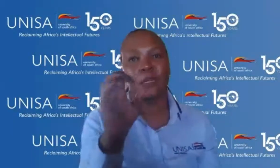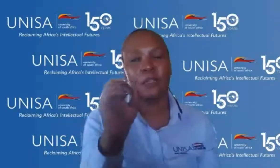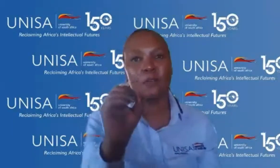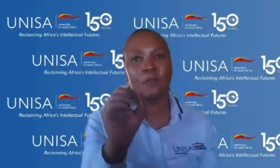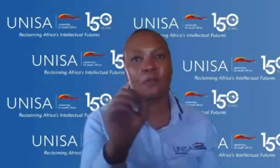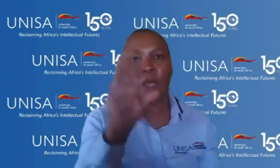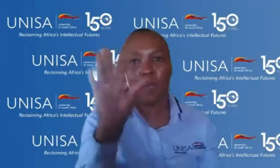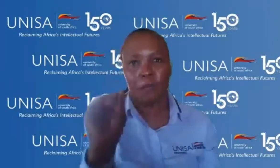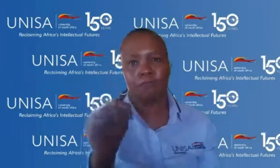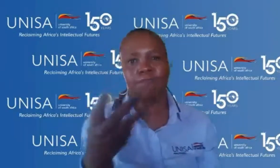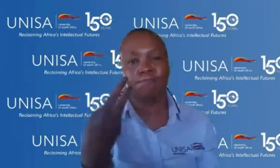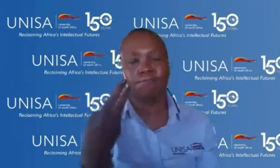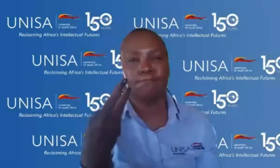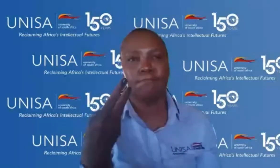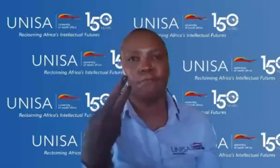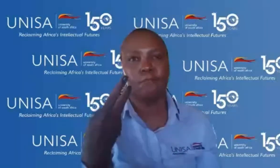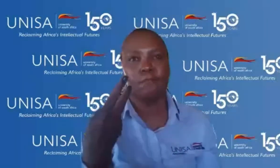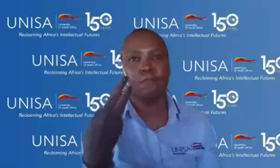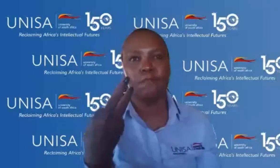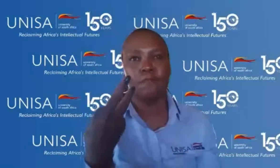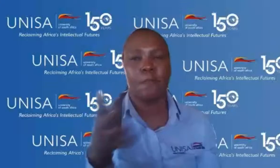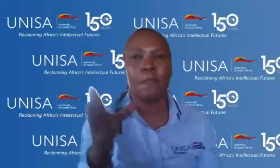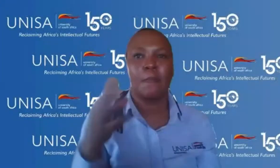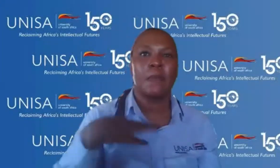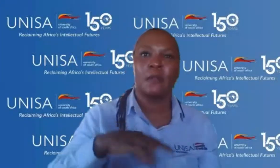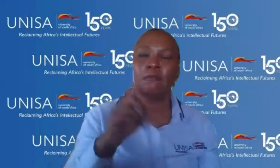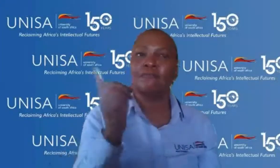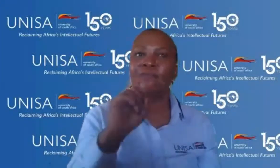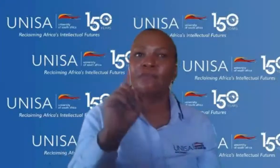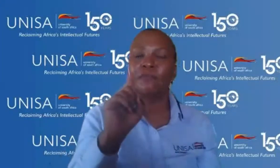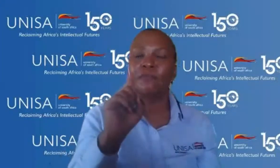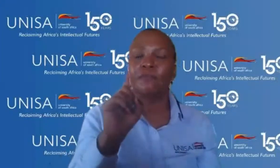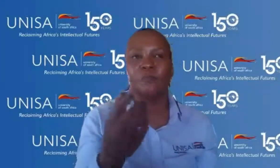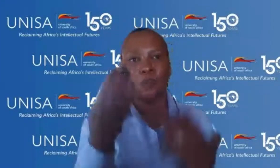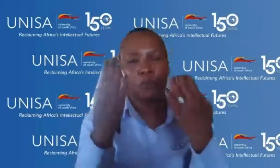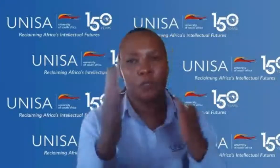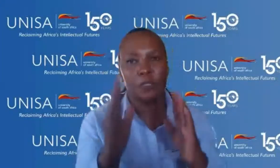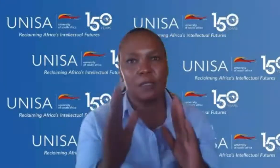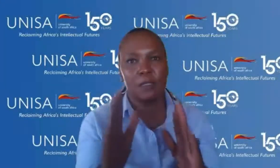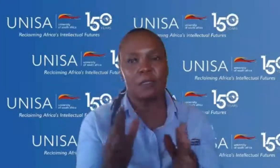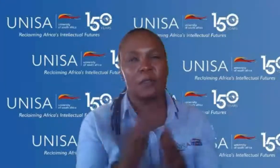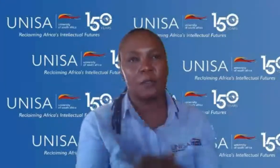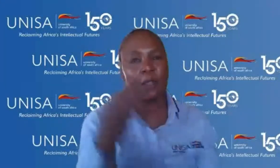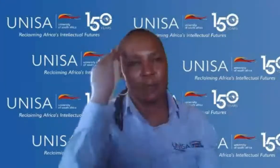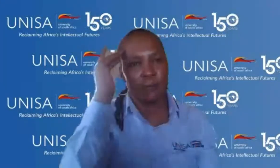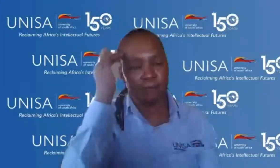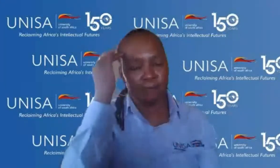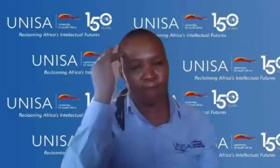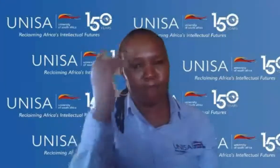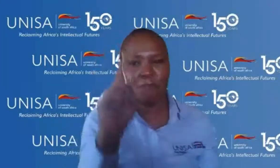of what are the benefits for students with mental health?